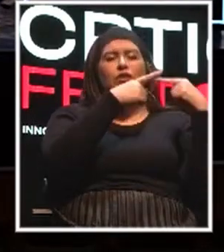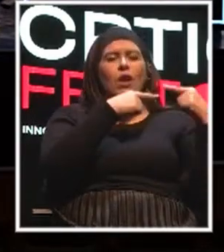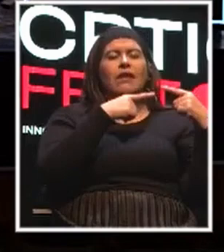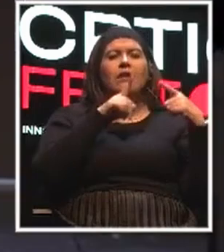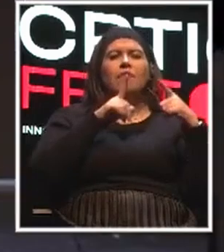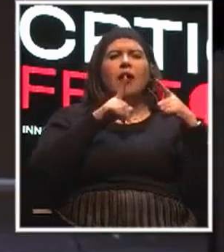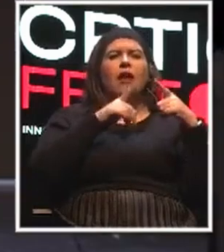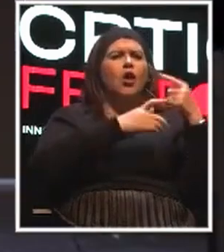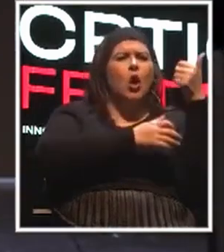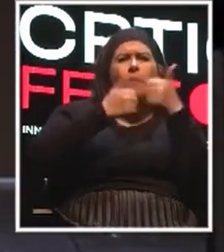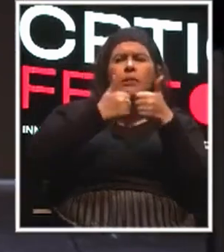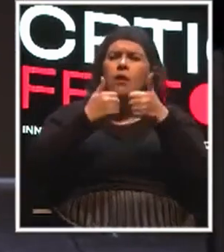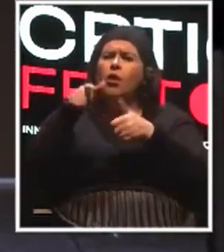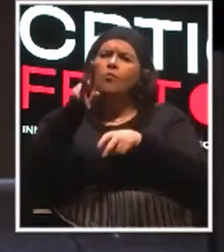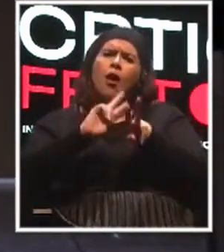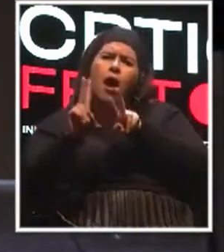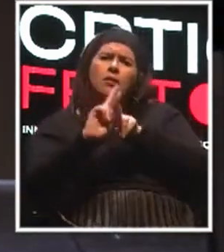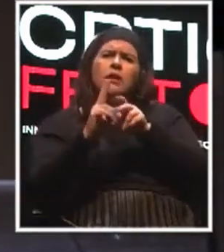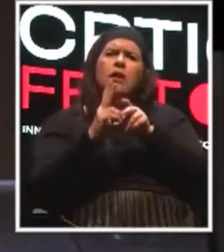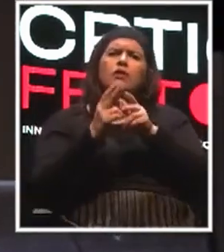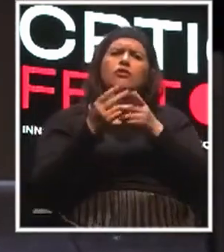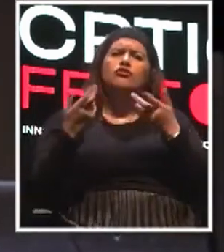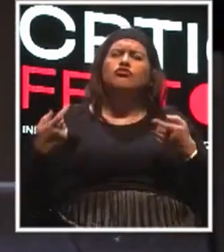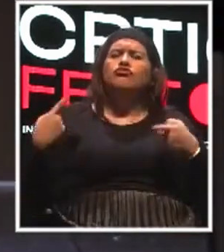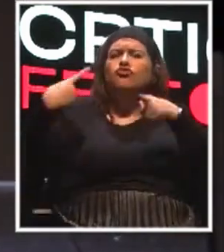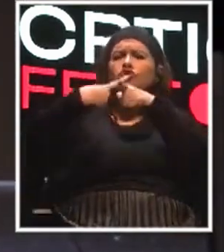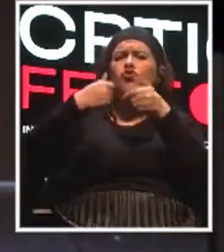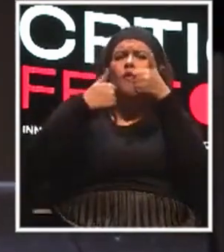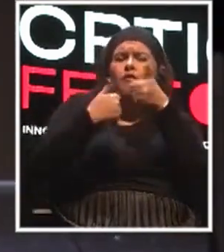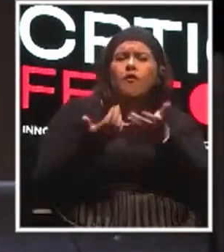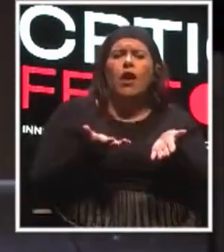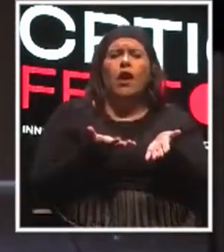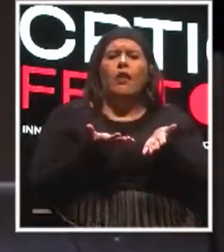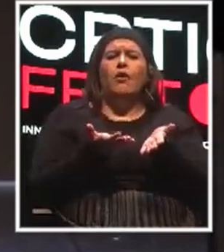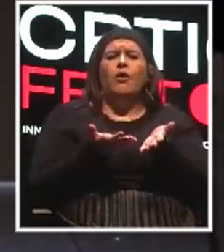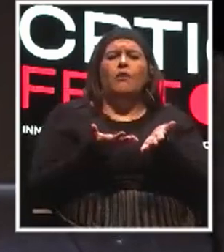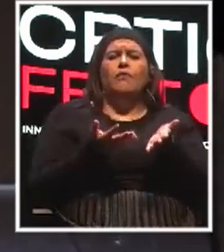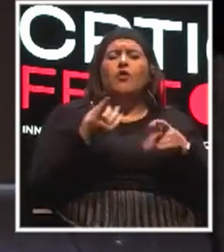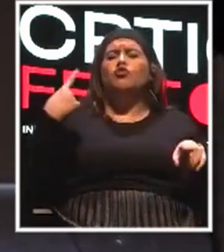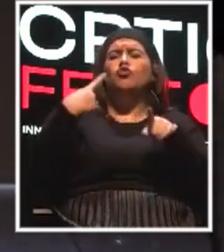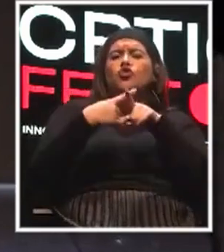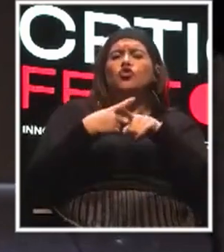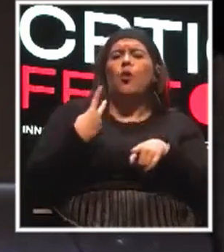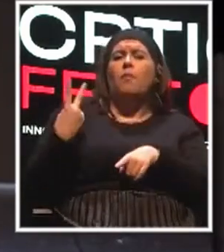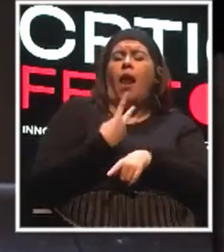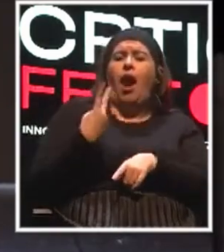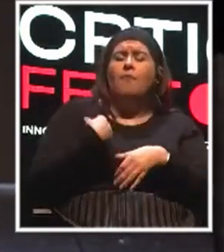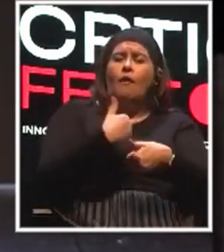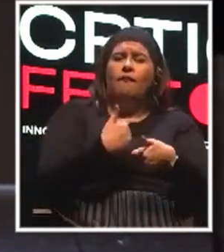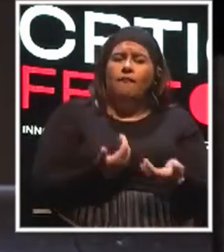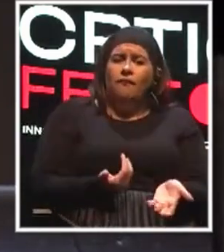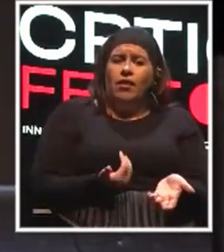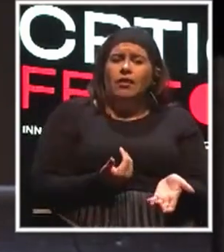be a good partner to them and they be a good partner to us, and get them to kind of like not